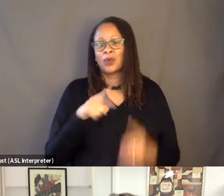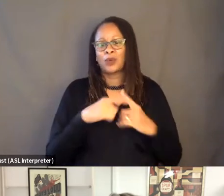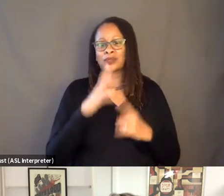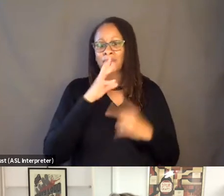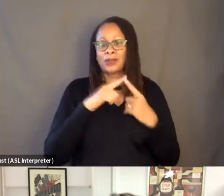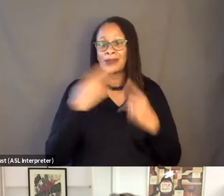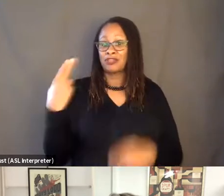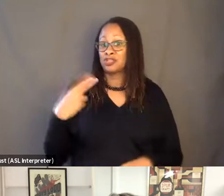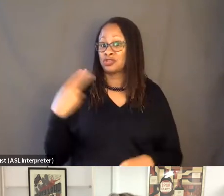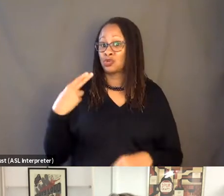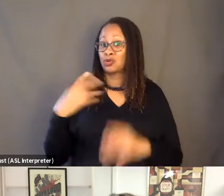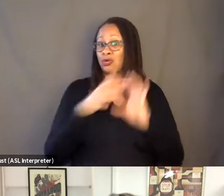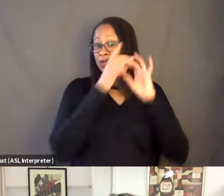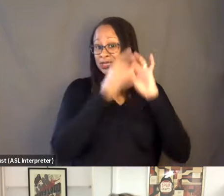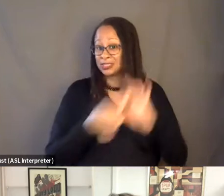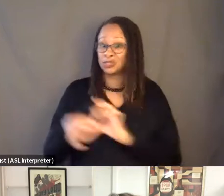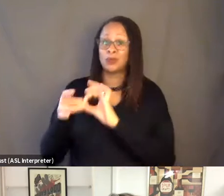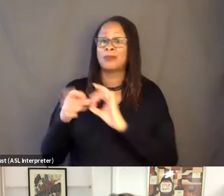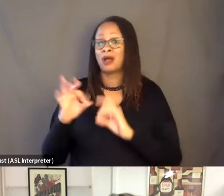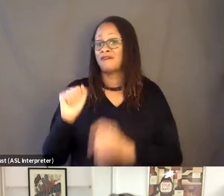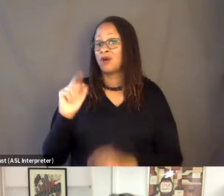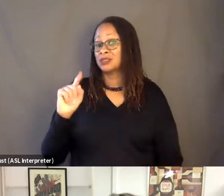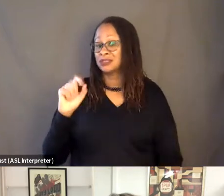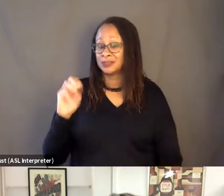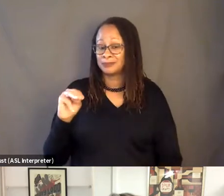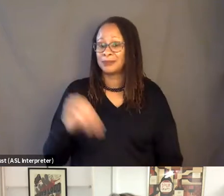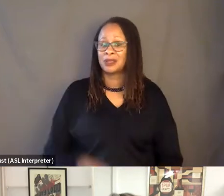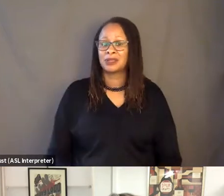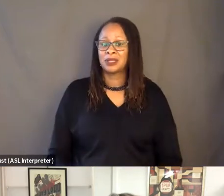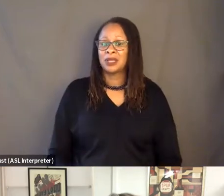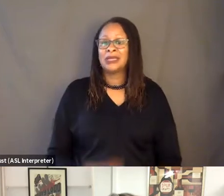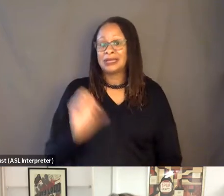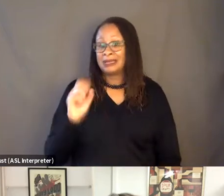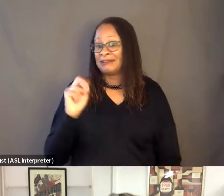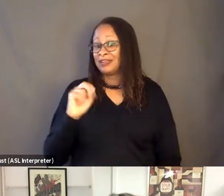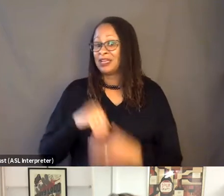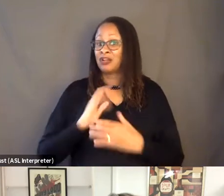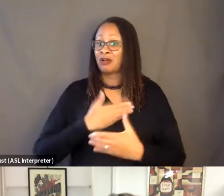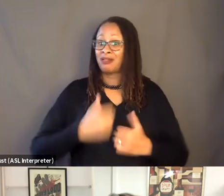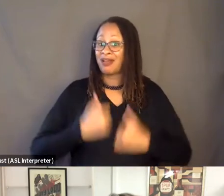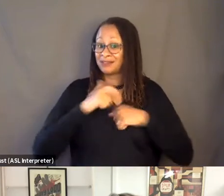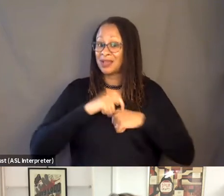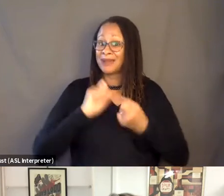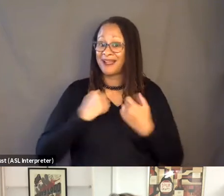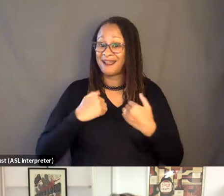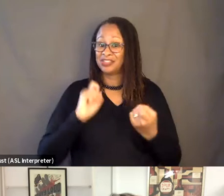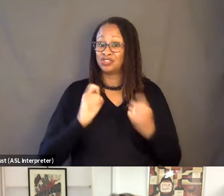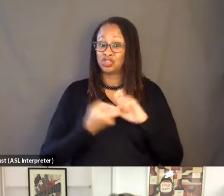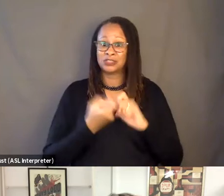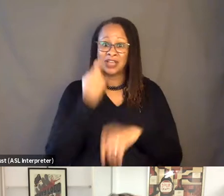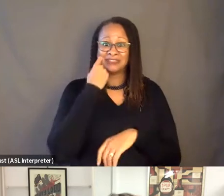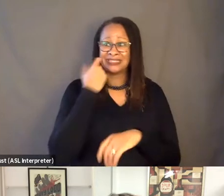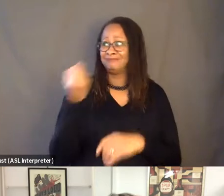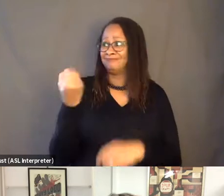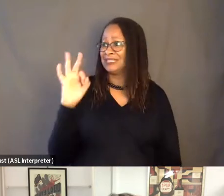historical continuum of autism. Even within our own lifetimes, it has changed. As recently as the 80s,